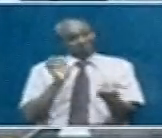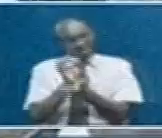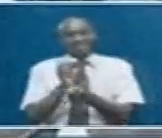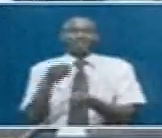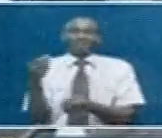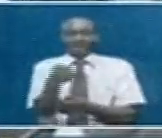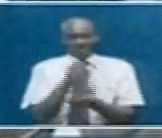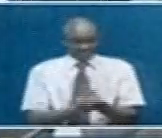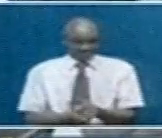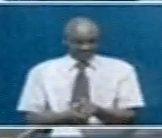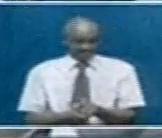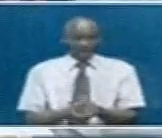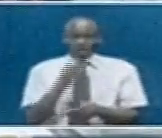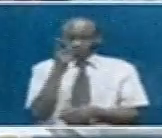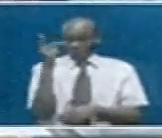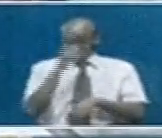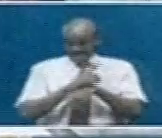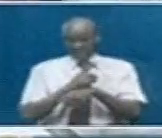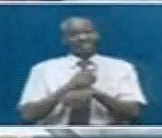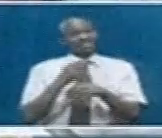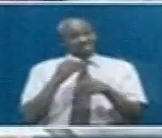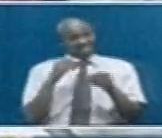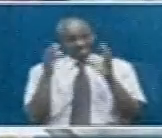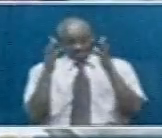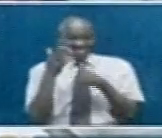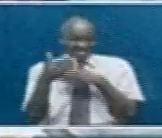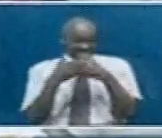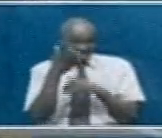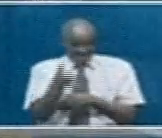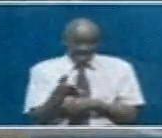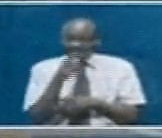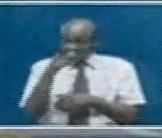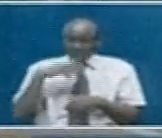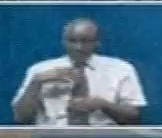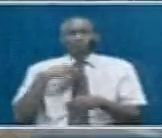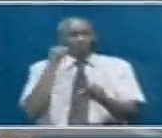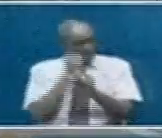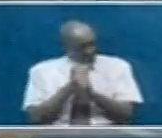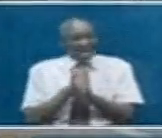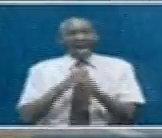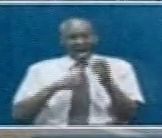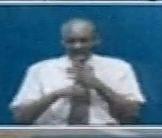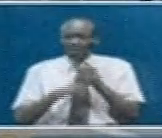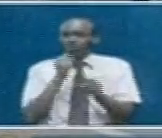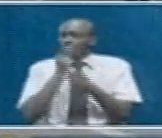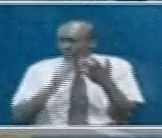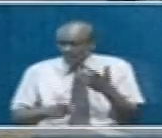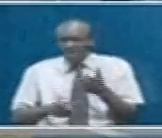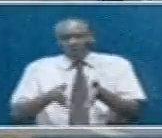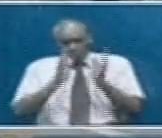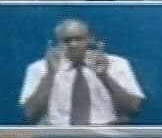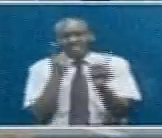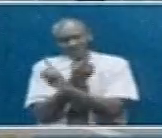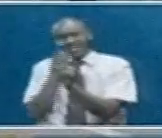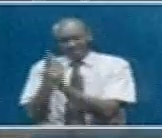2 days to Christmas, and officials at the Ministry of Roads and Infrastructure say that they have been working round the clock to give major roads a facelift ahead